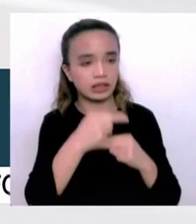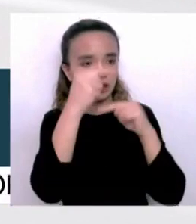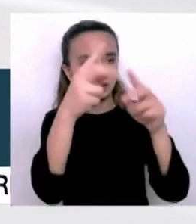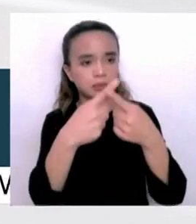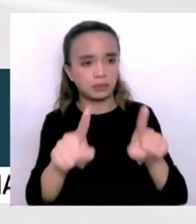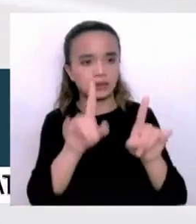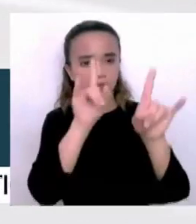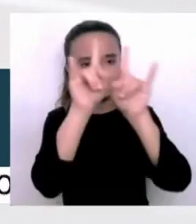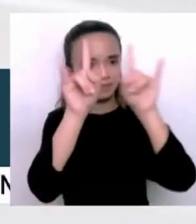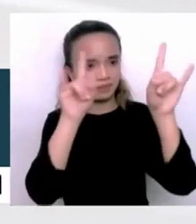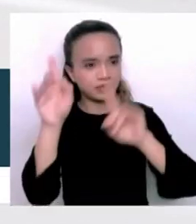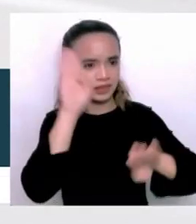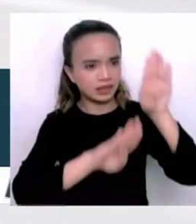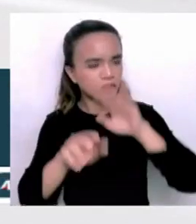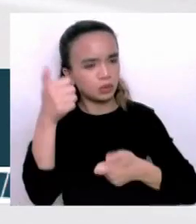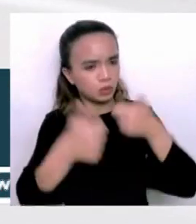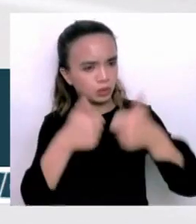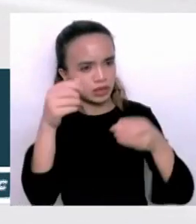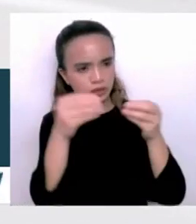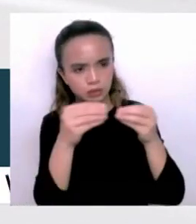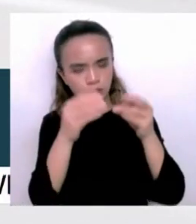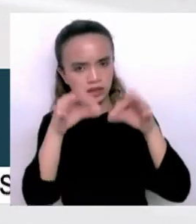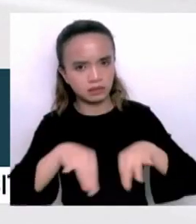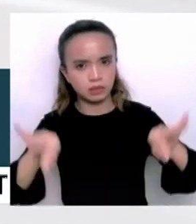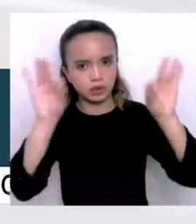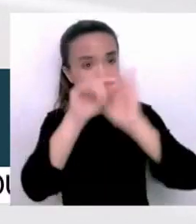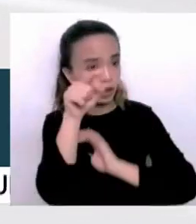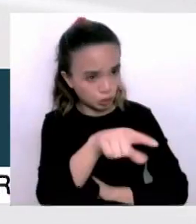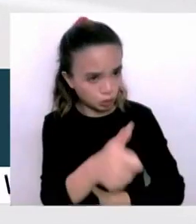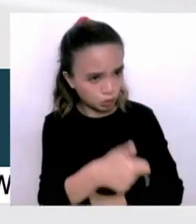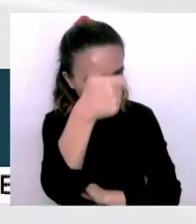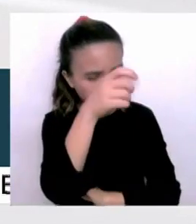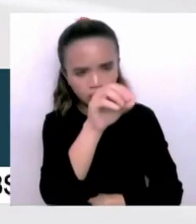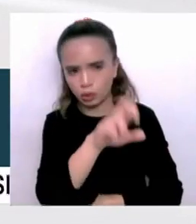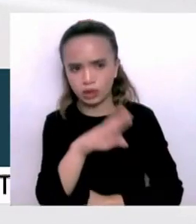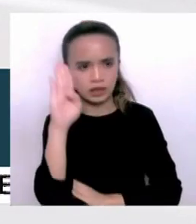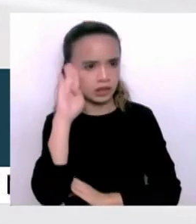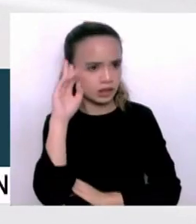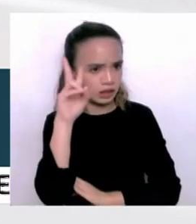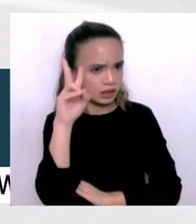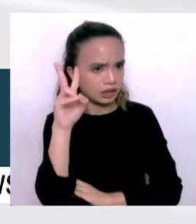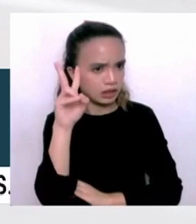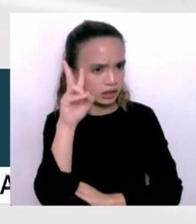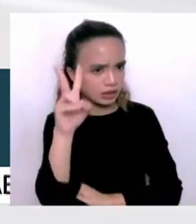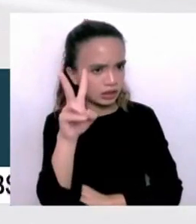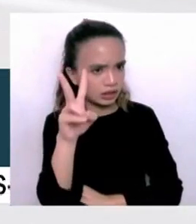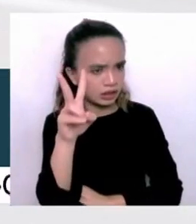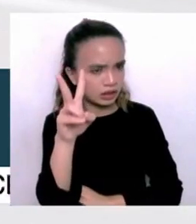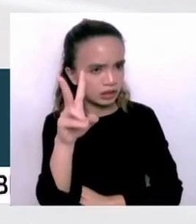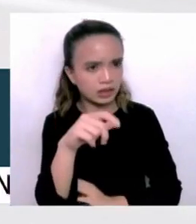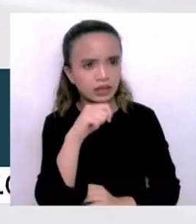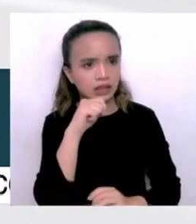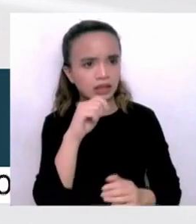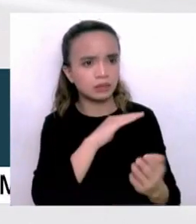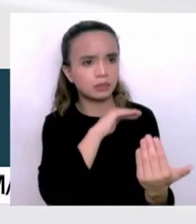campaign issue. What is more important to you now, that you win or that a Marcos, another Marcos, is prevented from occupying